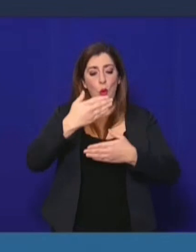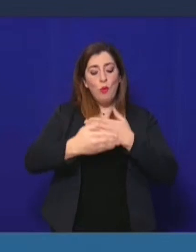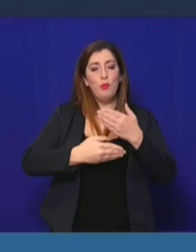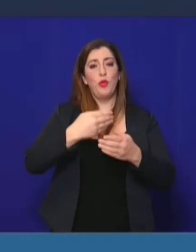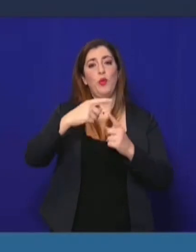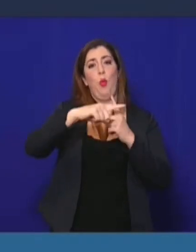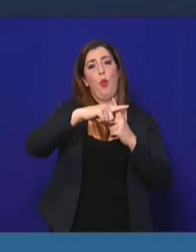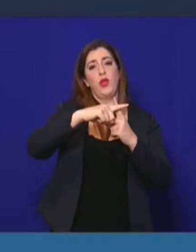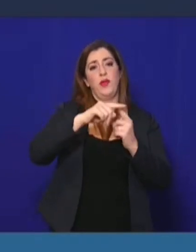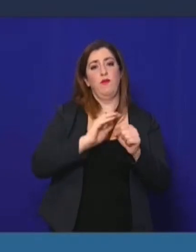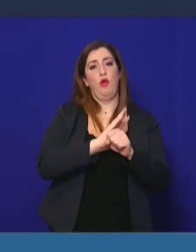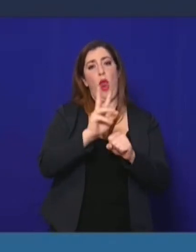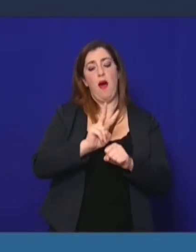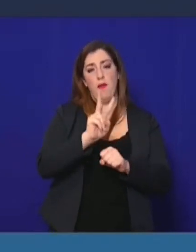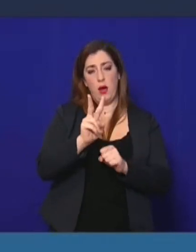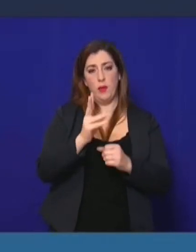x'għandna